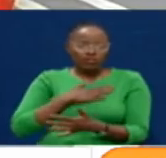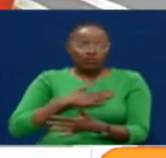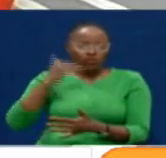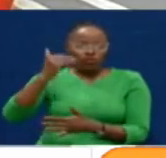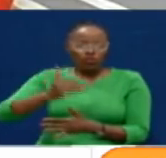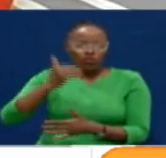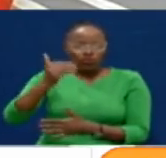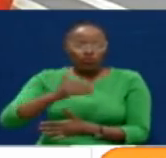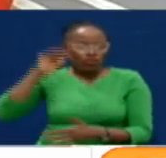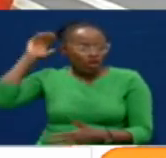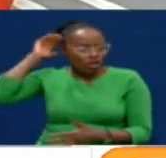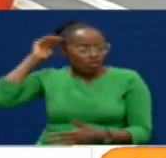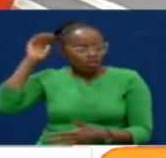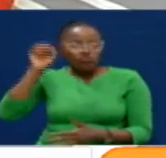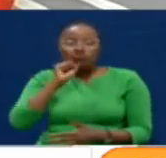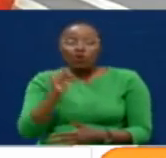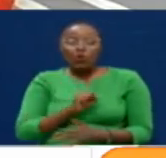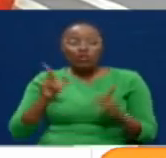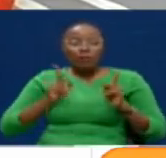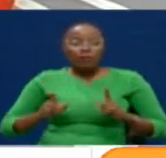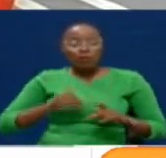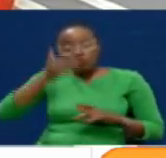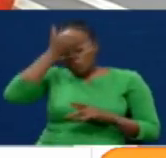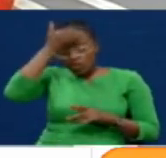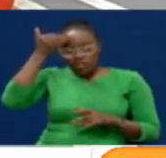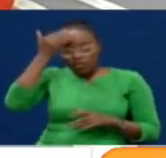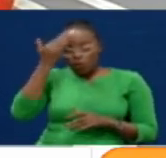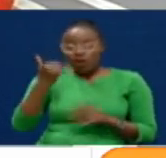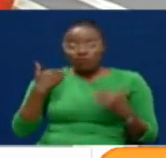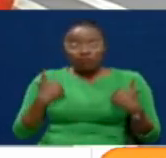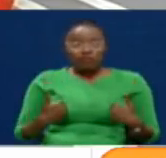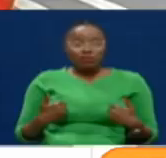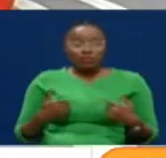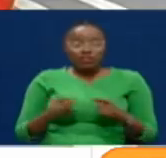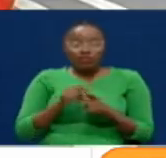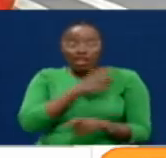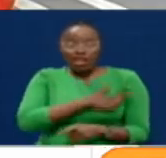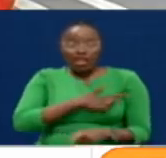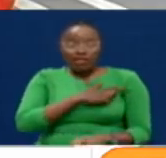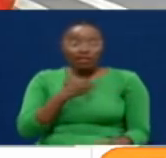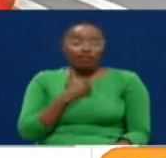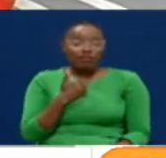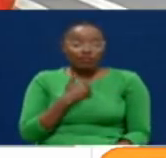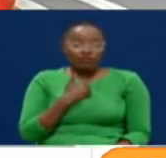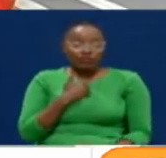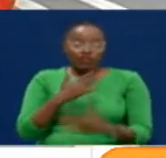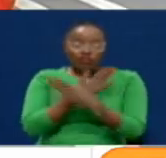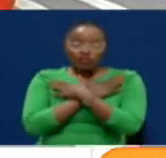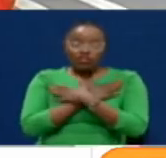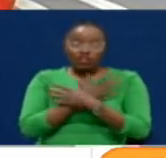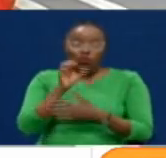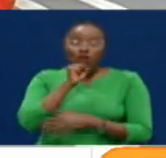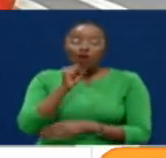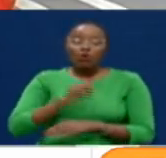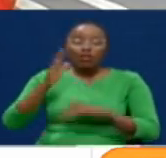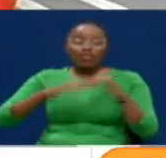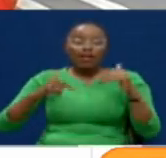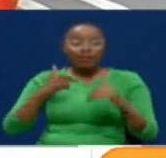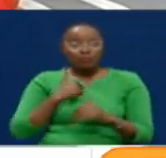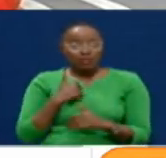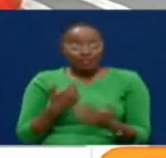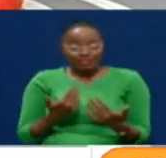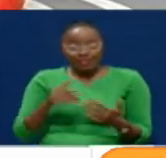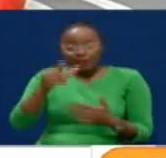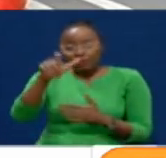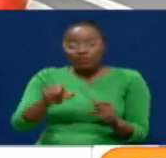always listen to the elderly. Yeah. Forget, because for me, I was very lucky. I had great friends who were older than me. I mean, somebody